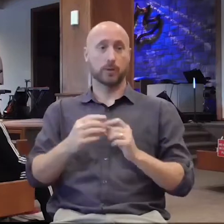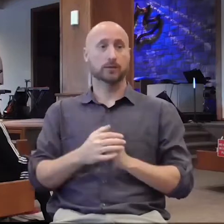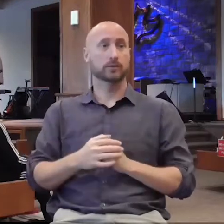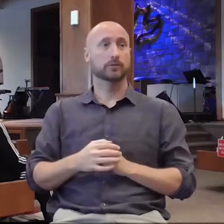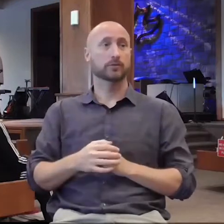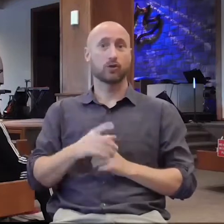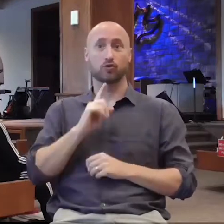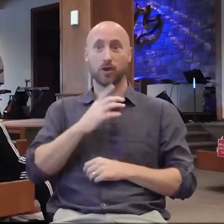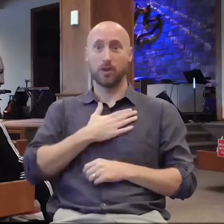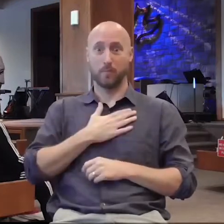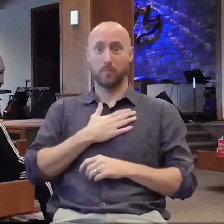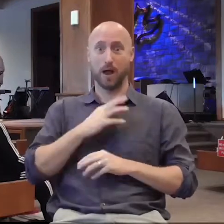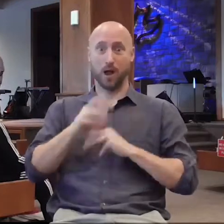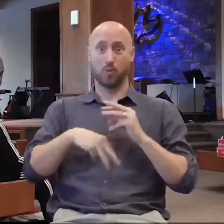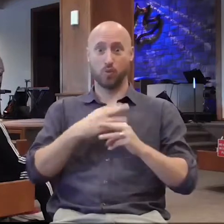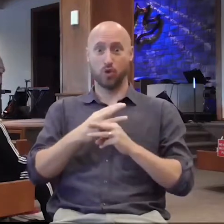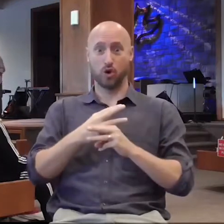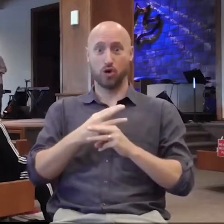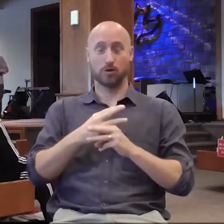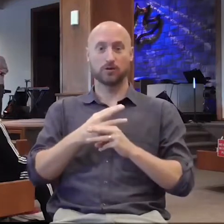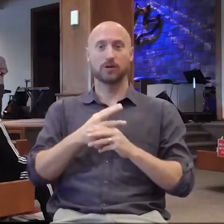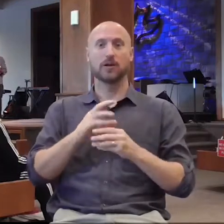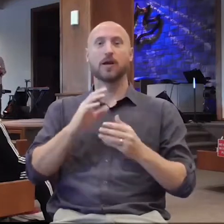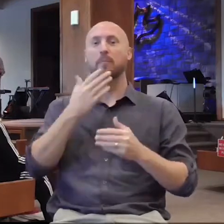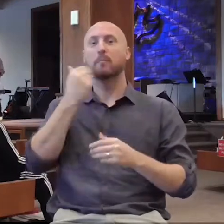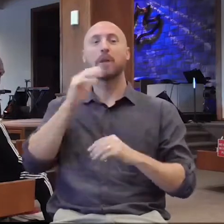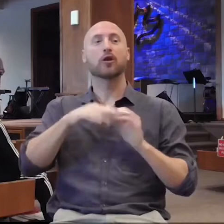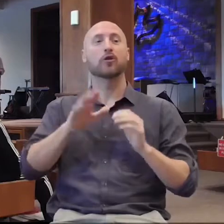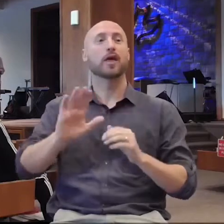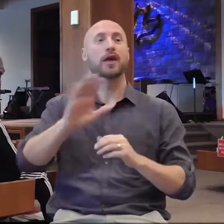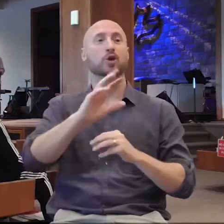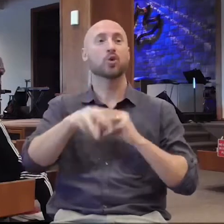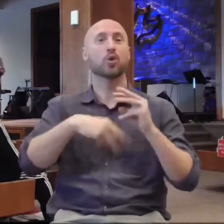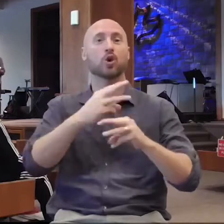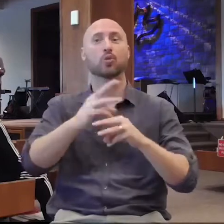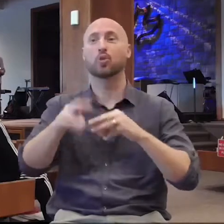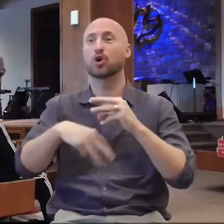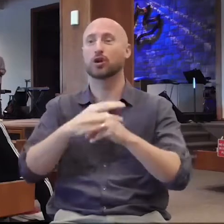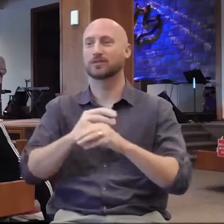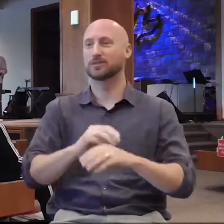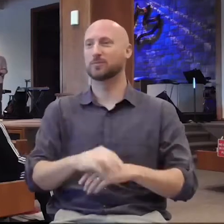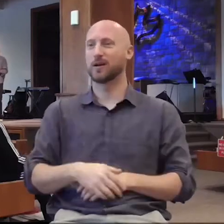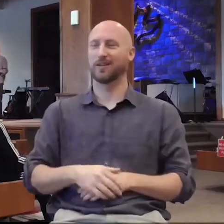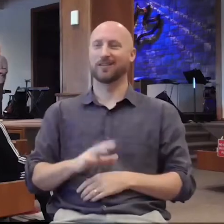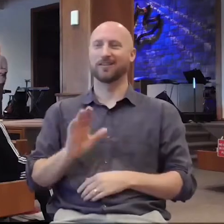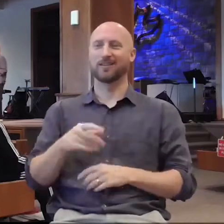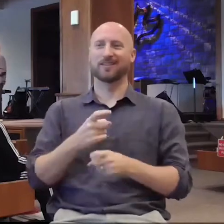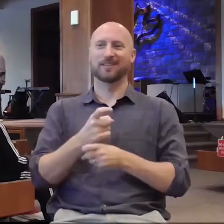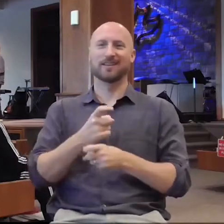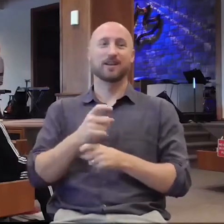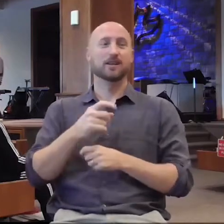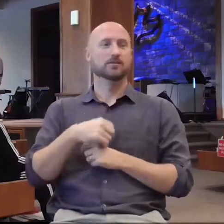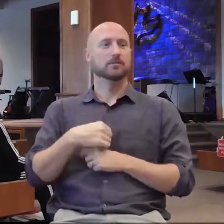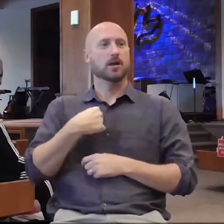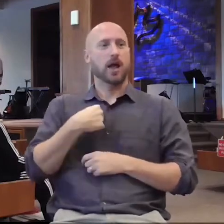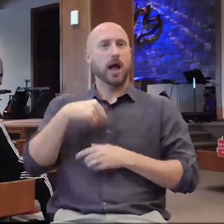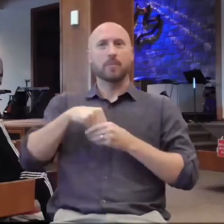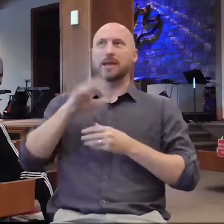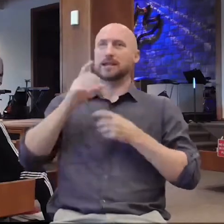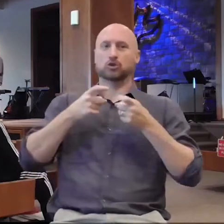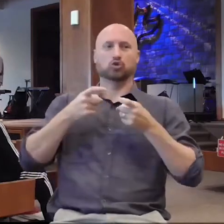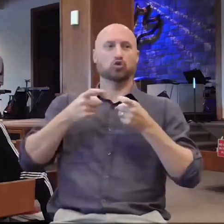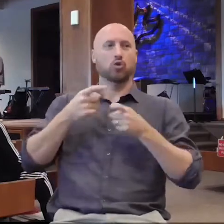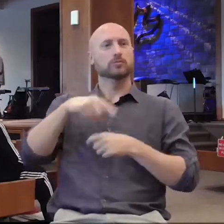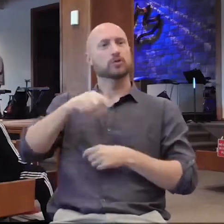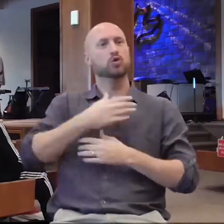all of your worlds, that, you know. But, you know, it feels wonderful to think that I'm in his hand, you know. I know you